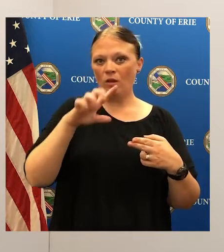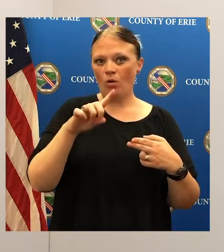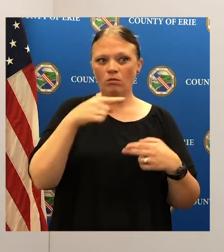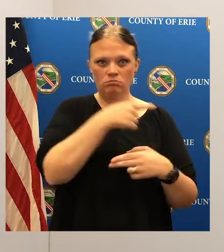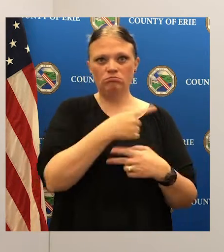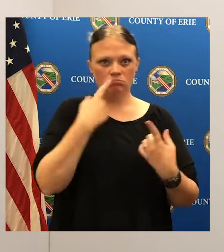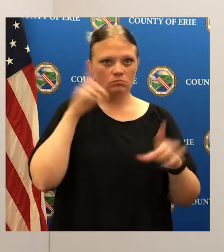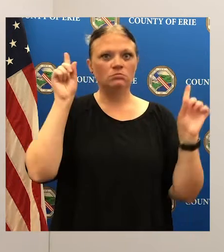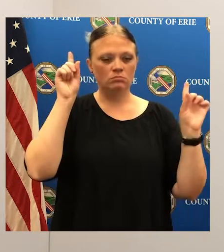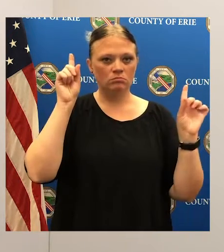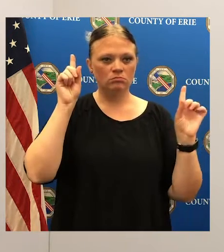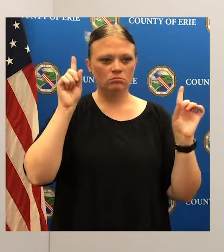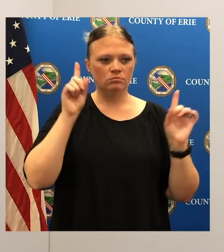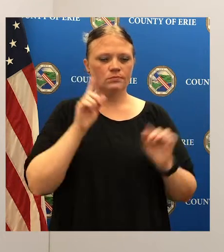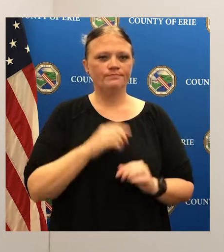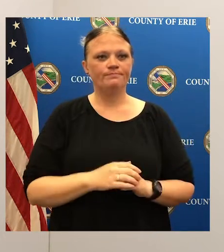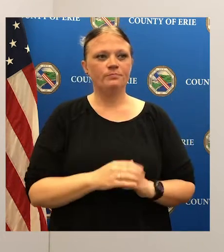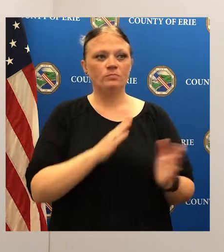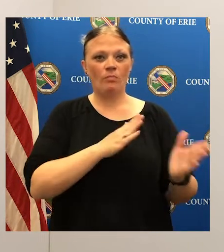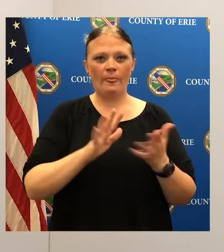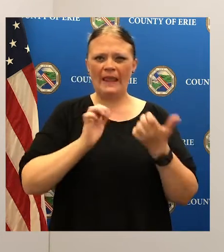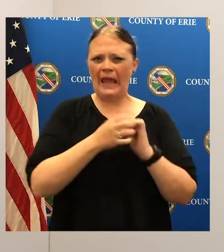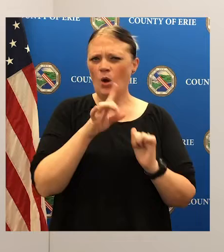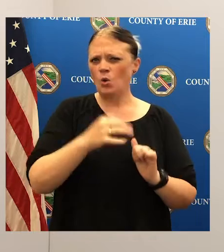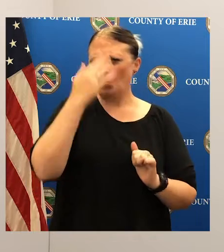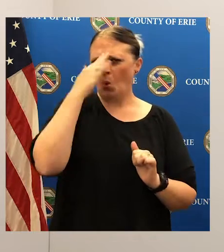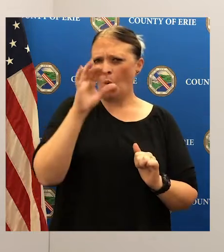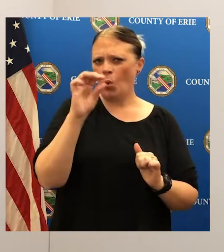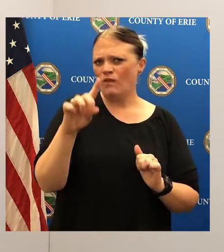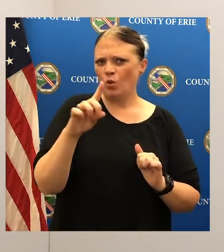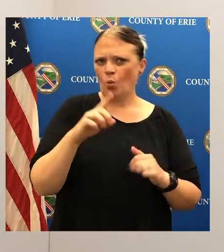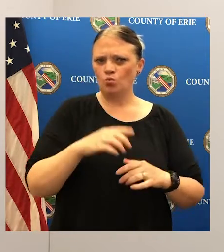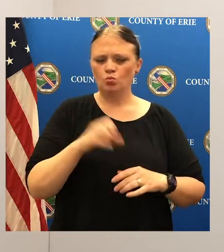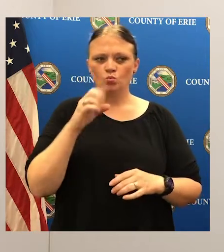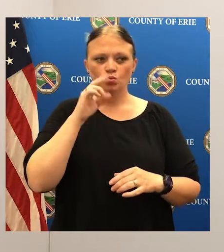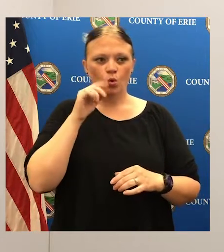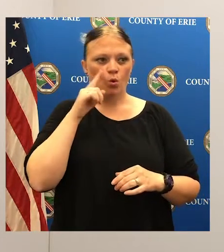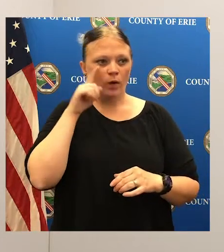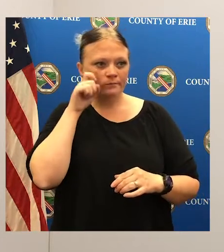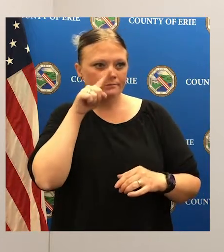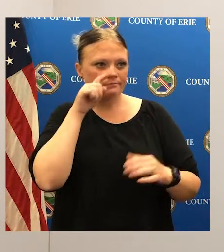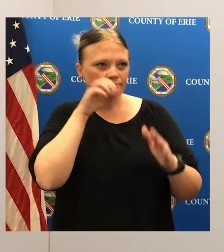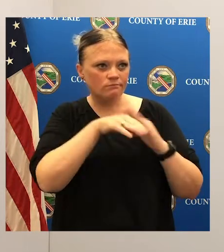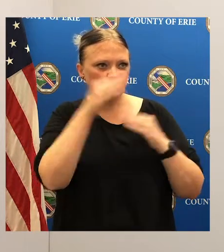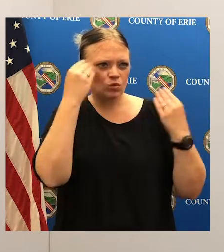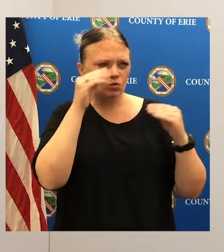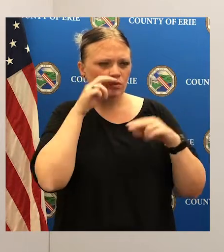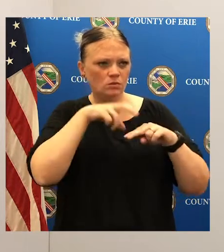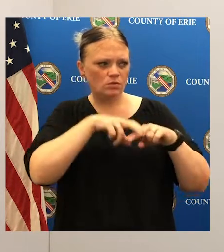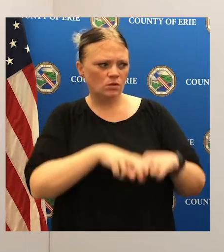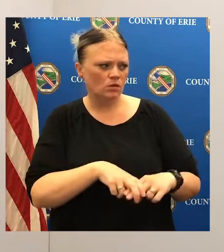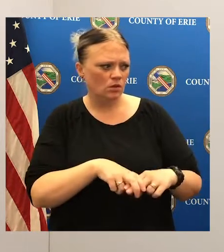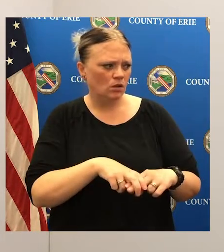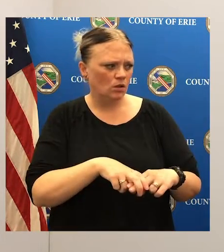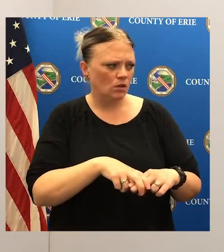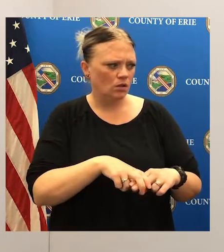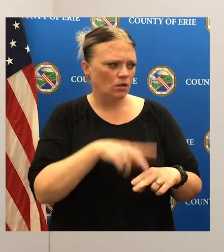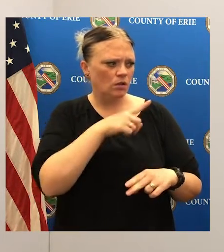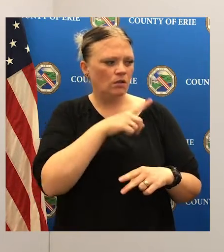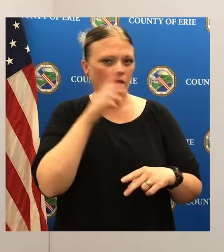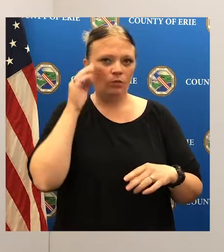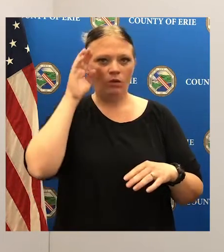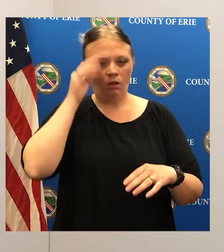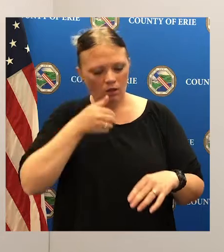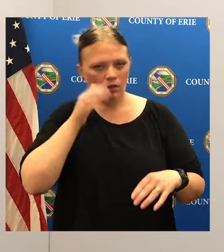works. Now, how do I know that someone is overdosed? Well, I happened to walk up into a store and I saw someone sitting there and they were going